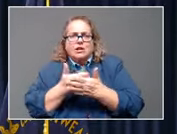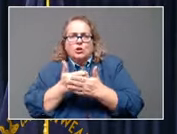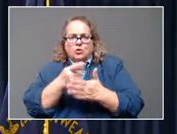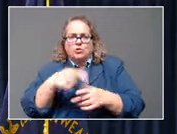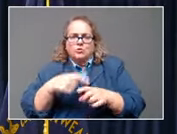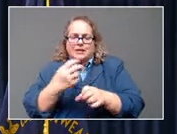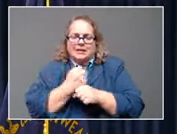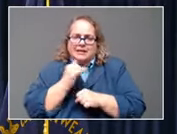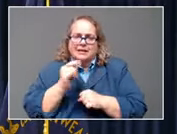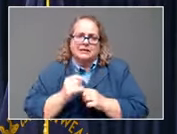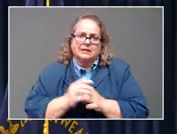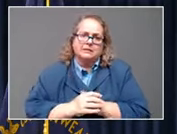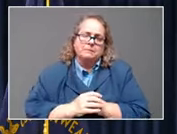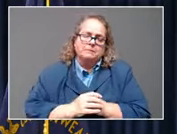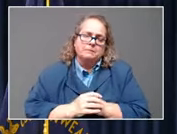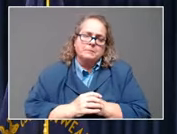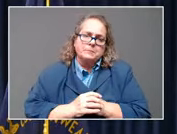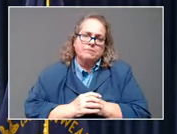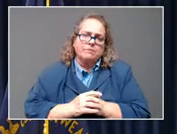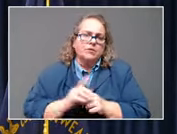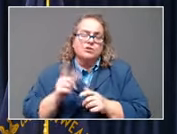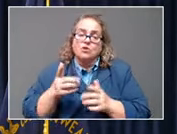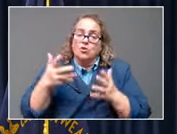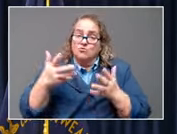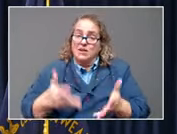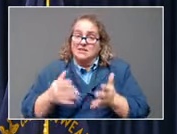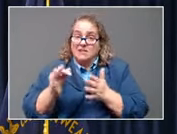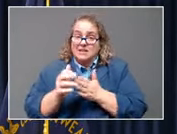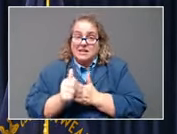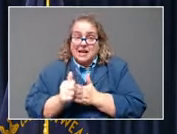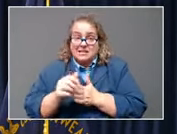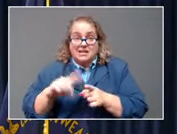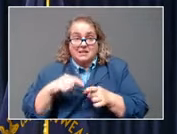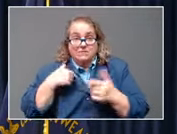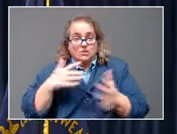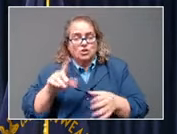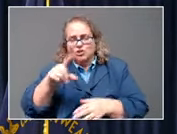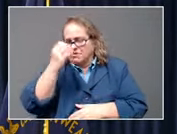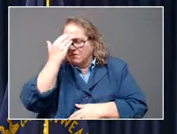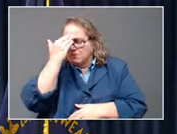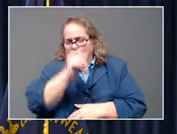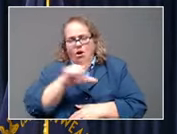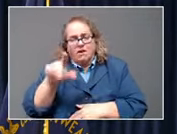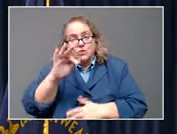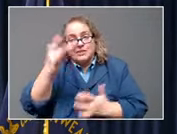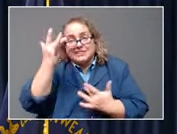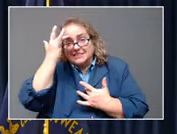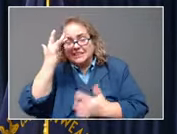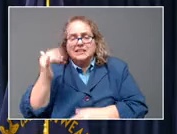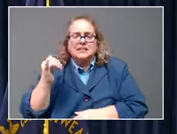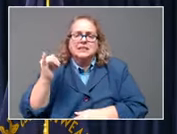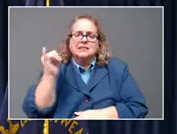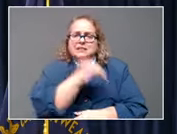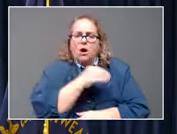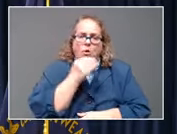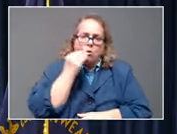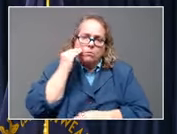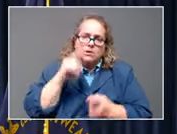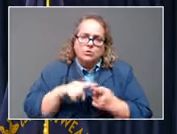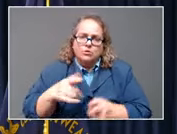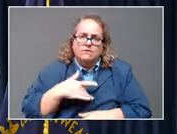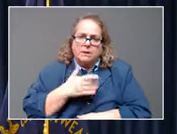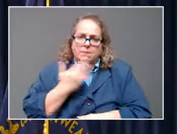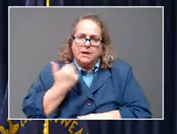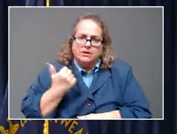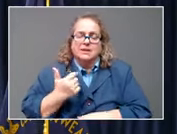already ahead of me. So the rest of the guidance as I wrap up here should be familiar to everyone. If you are sick, stay home until you feel better. Get vaccinated